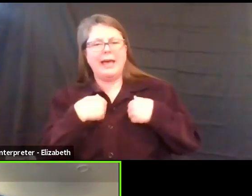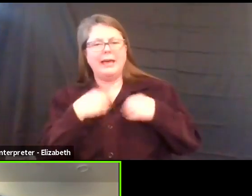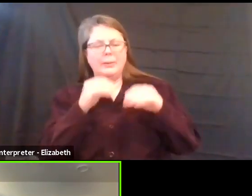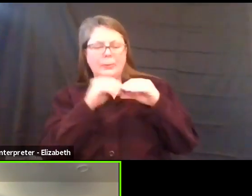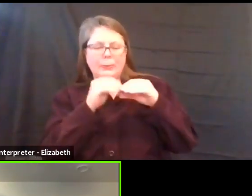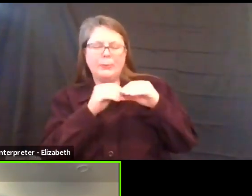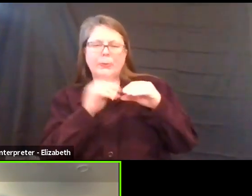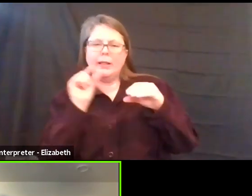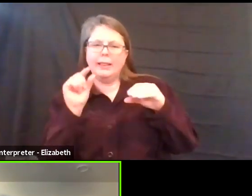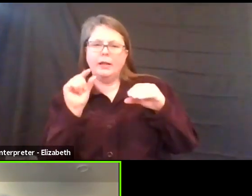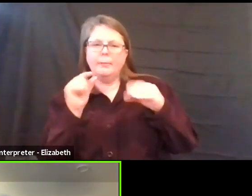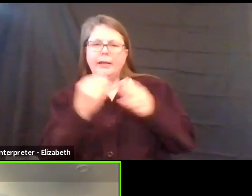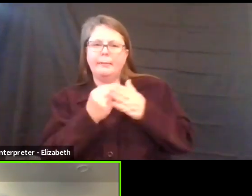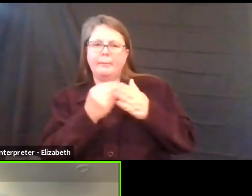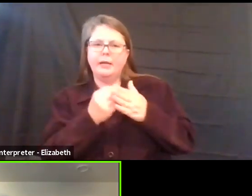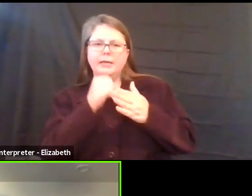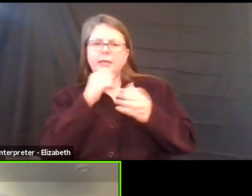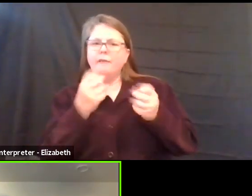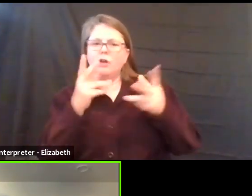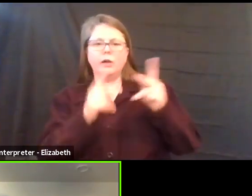of people accessing it.